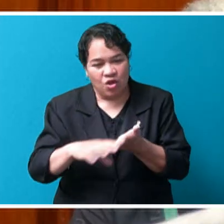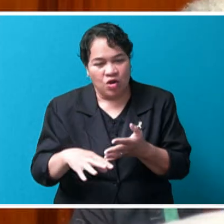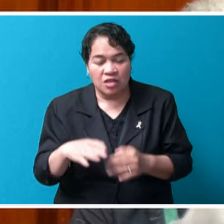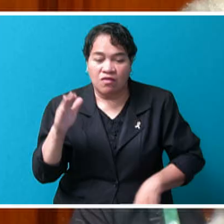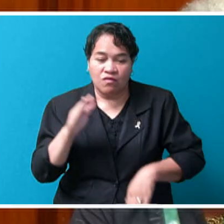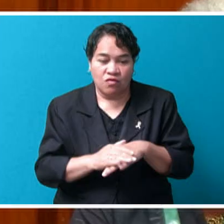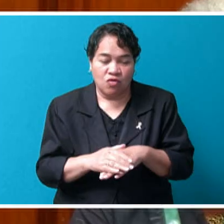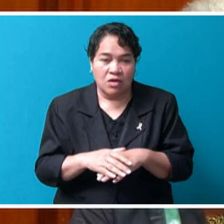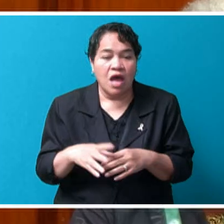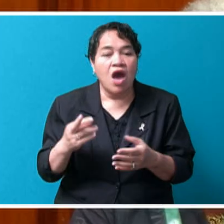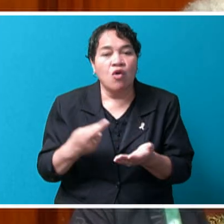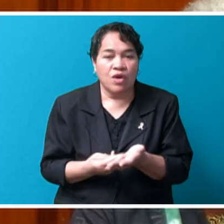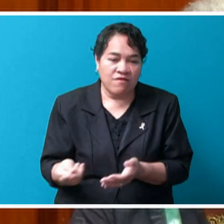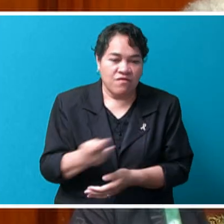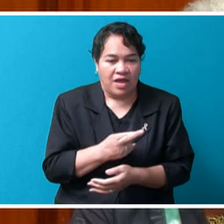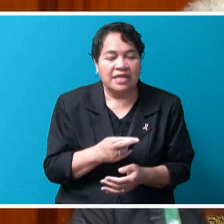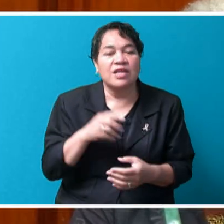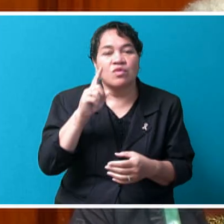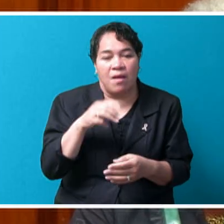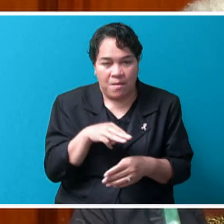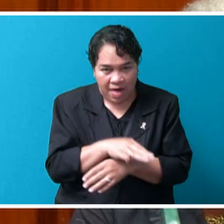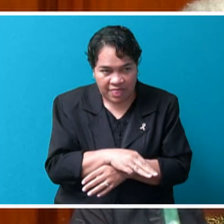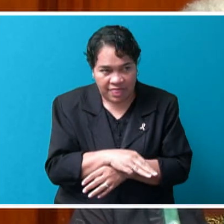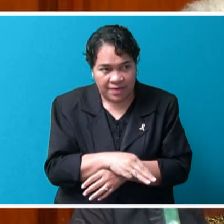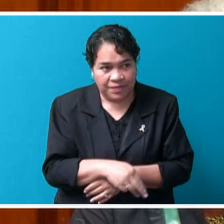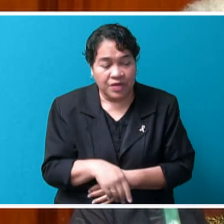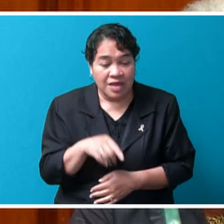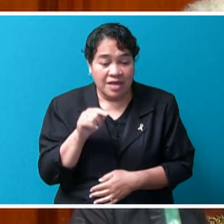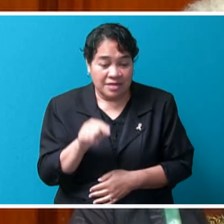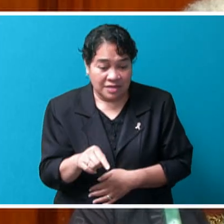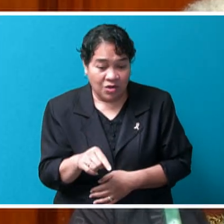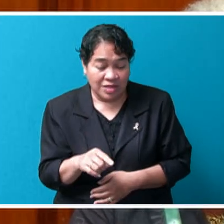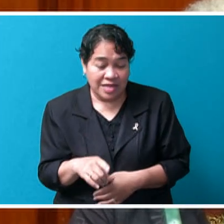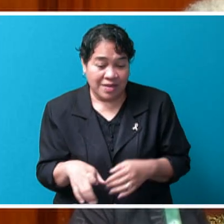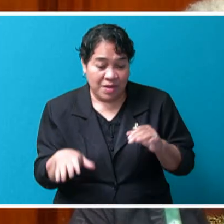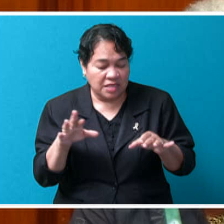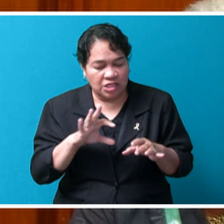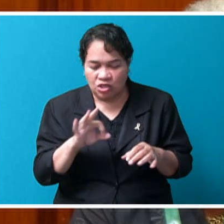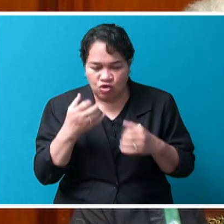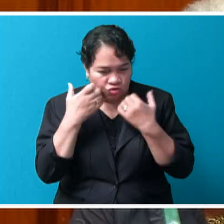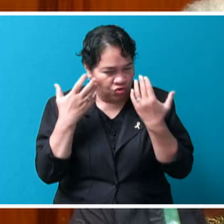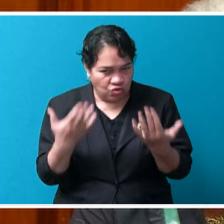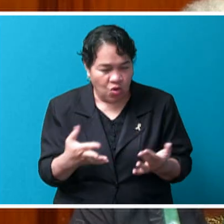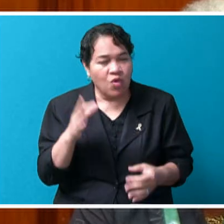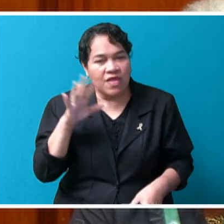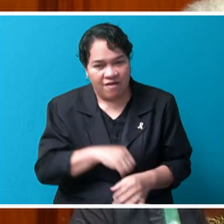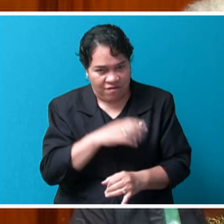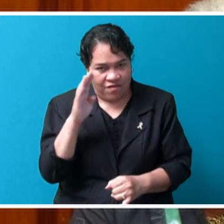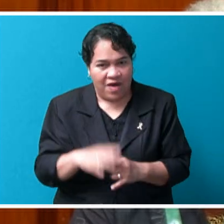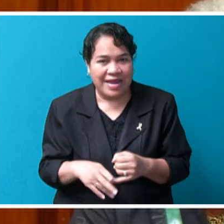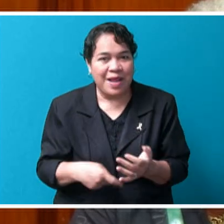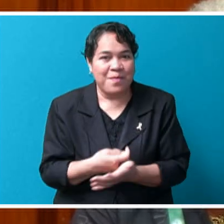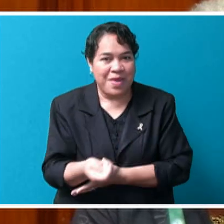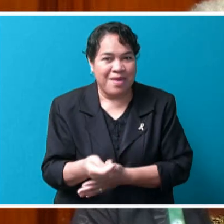month. The raw credit balance in the ledger does not reflect the final payment amount, Mr. Speaker, sir,